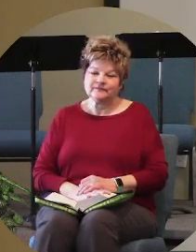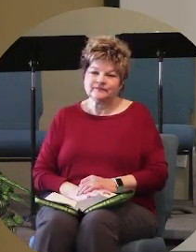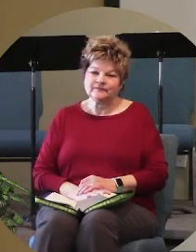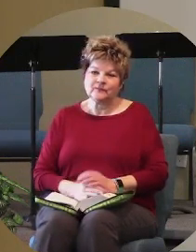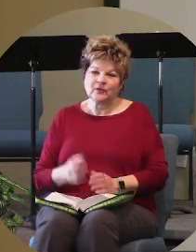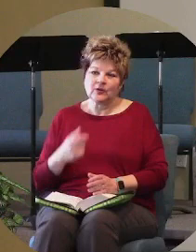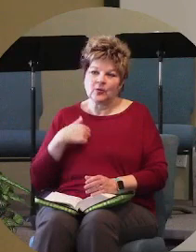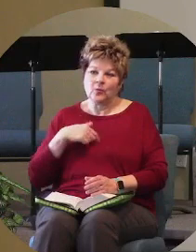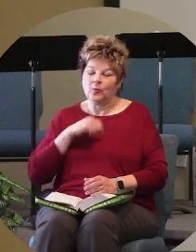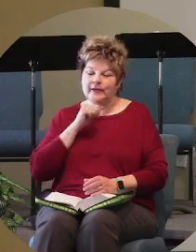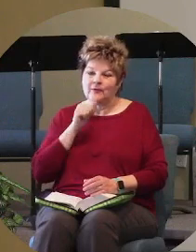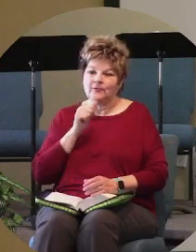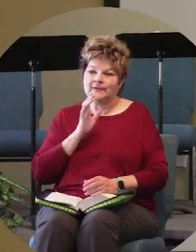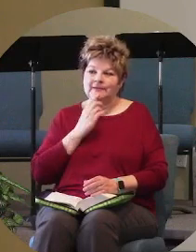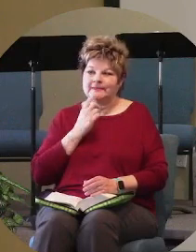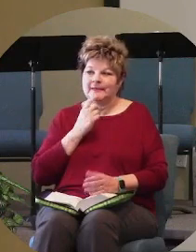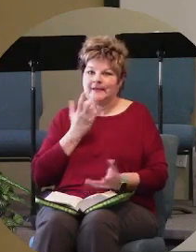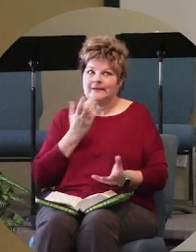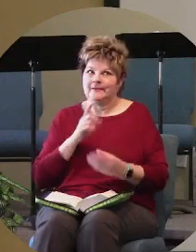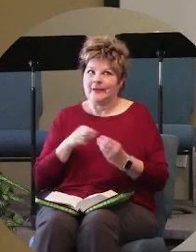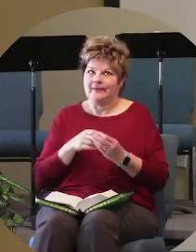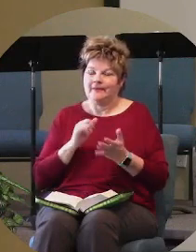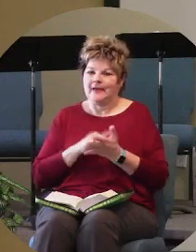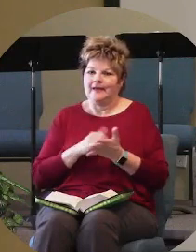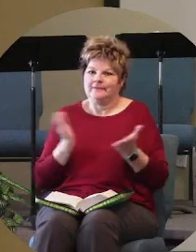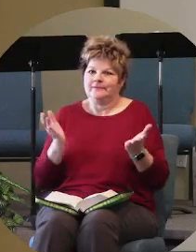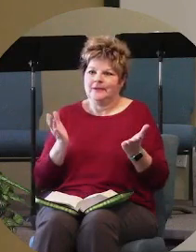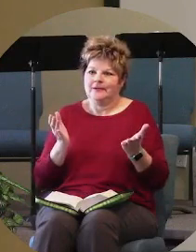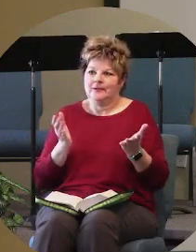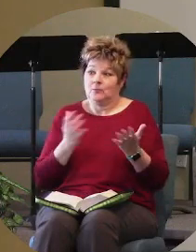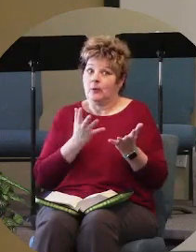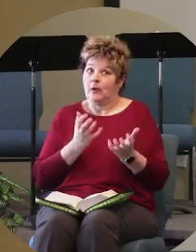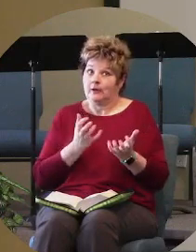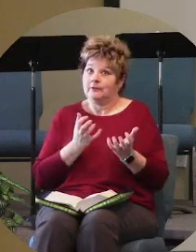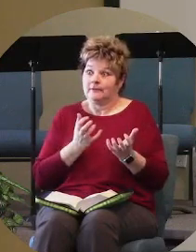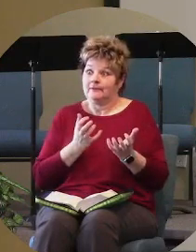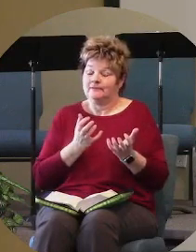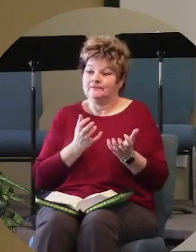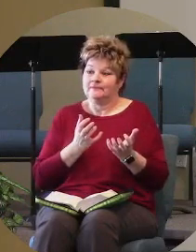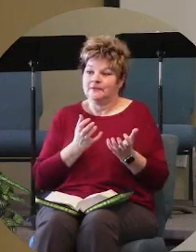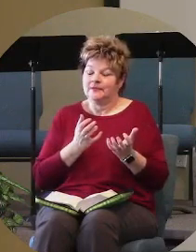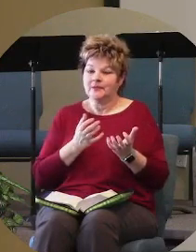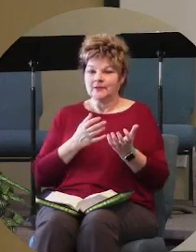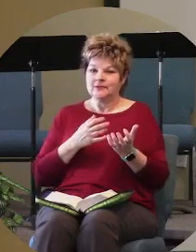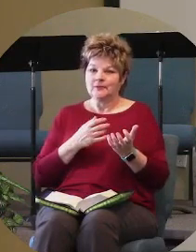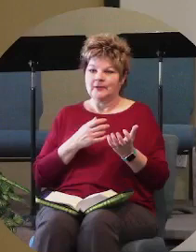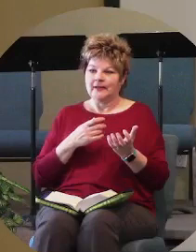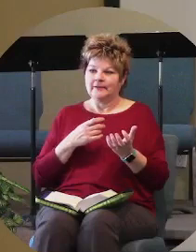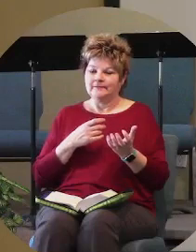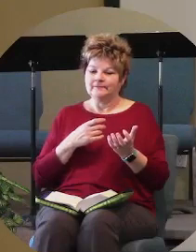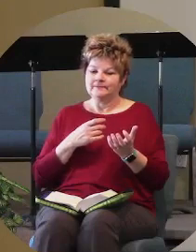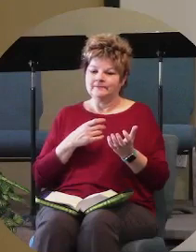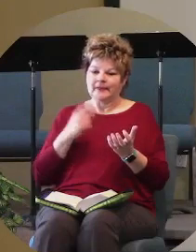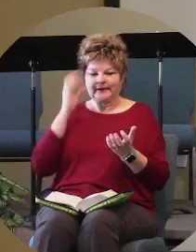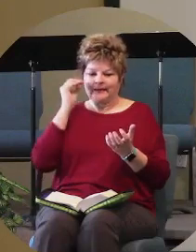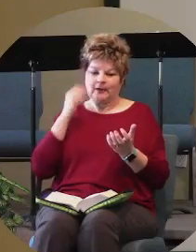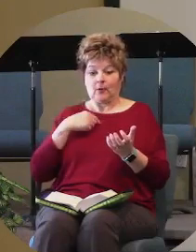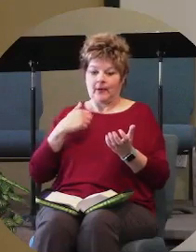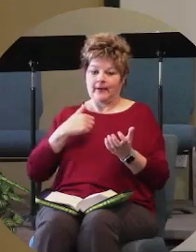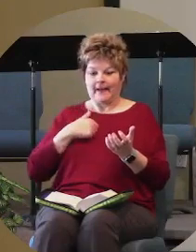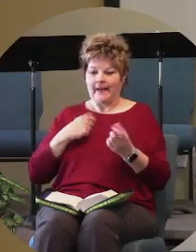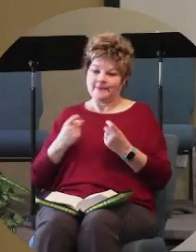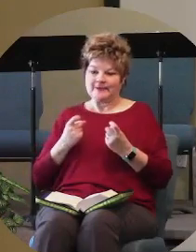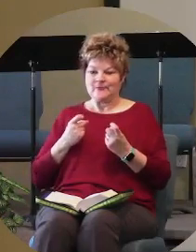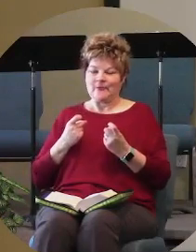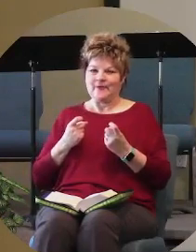We don't get a say in that. And I know we want to, because we like to think we're in control, but it doesn't happen that way.